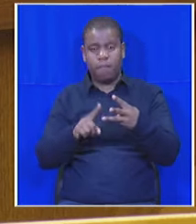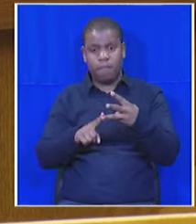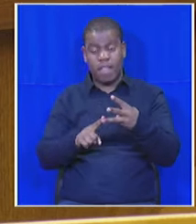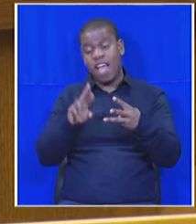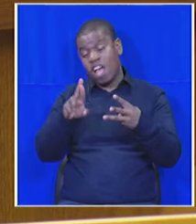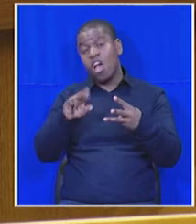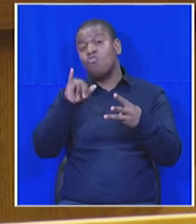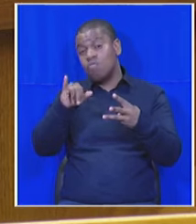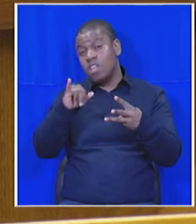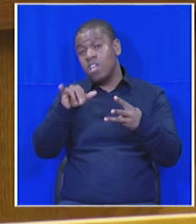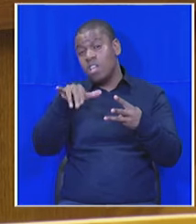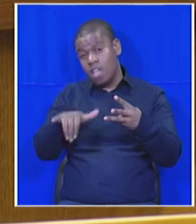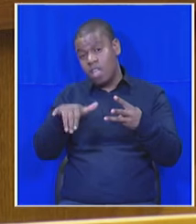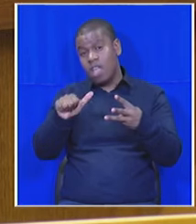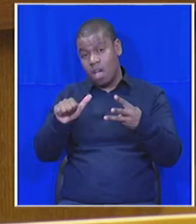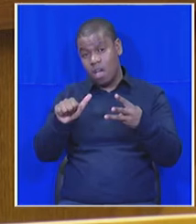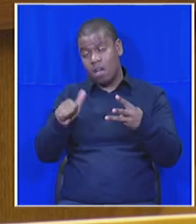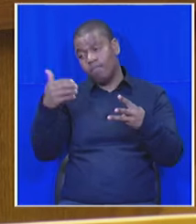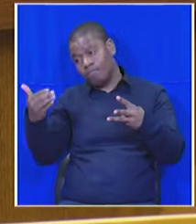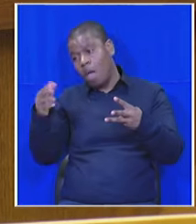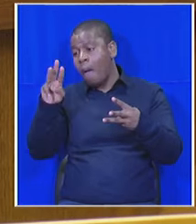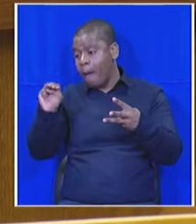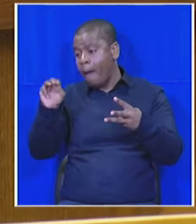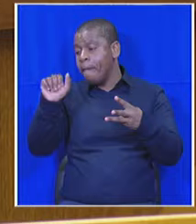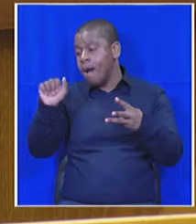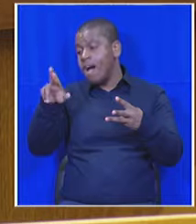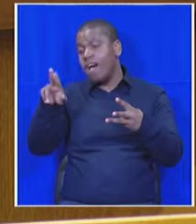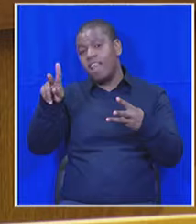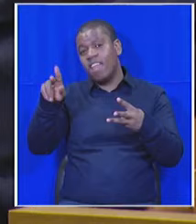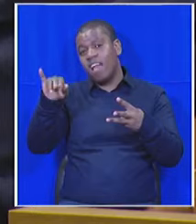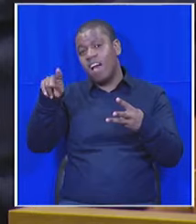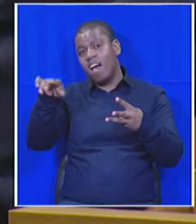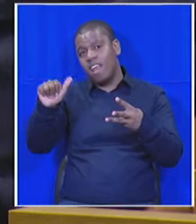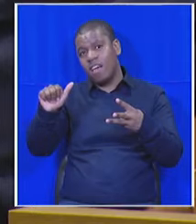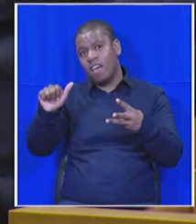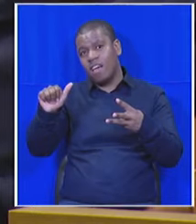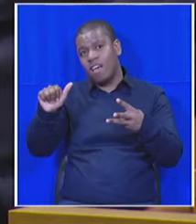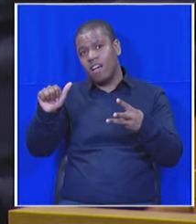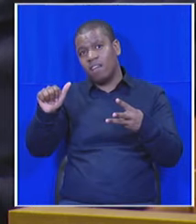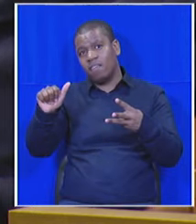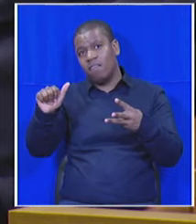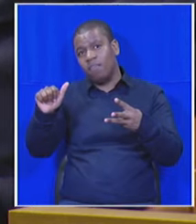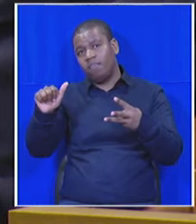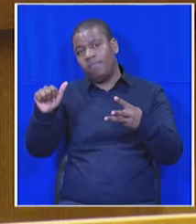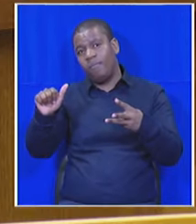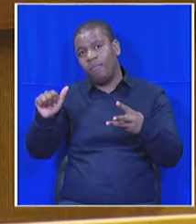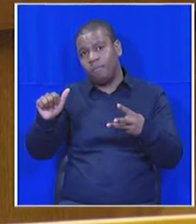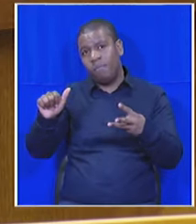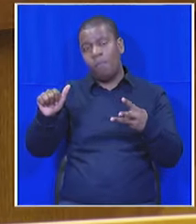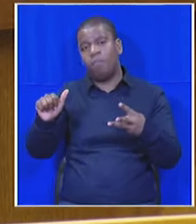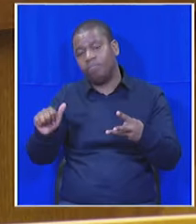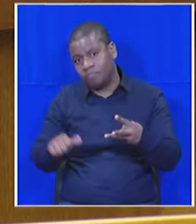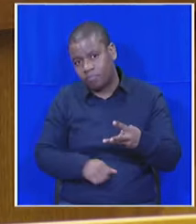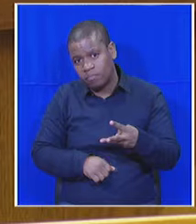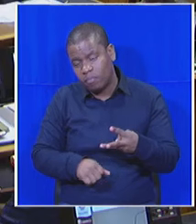Ria Marikana. Order, Chair. Order, Chair. Miss Honorable Ria. Mwango, please sit.